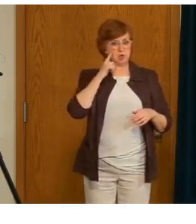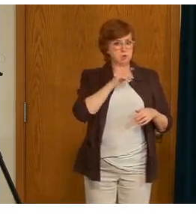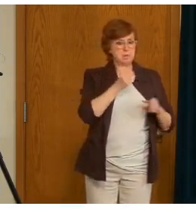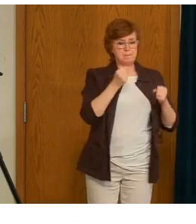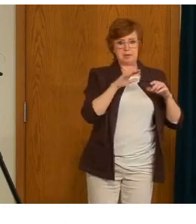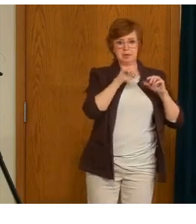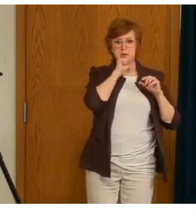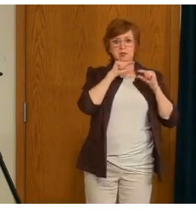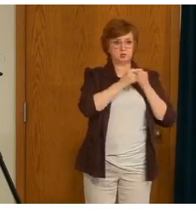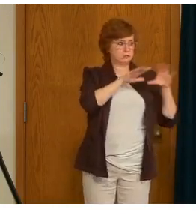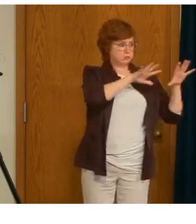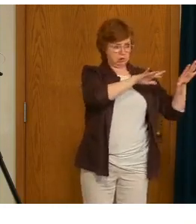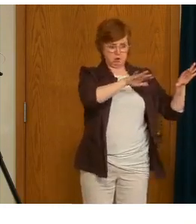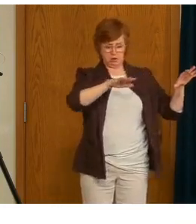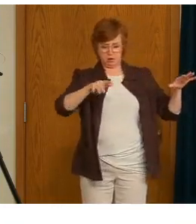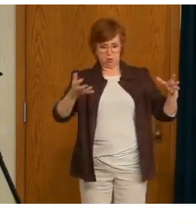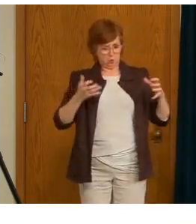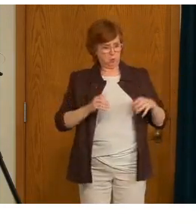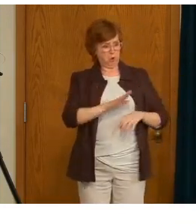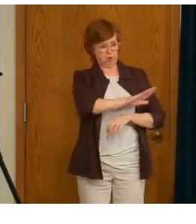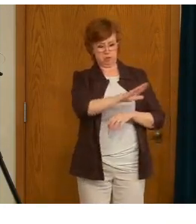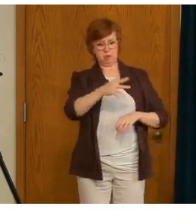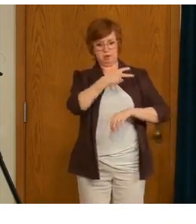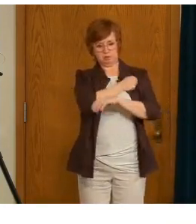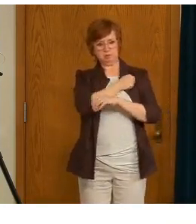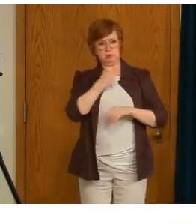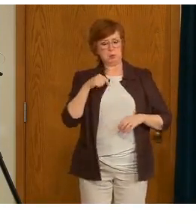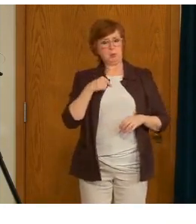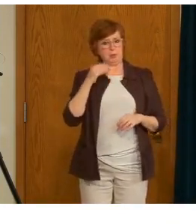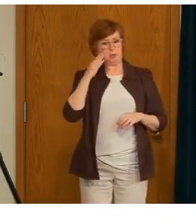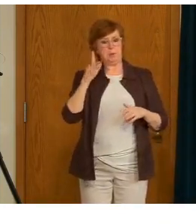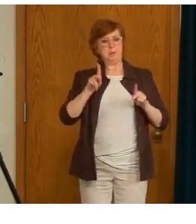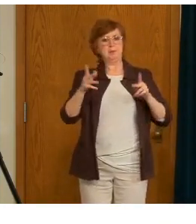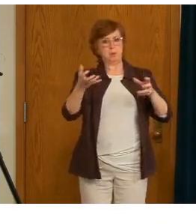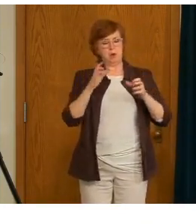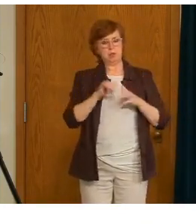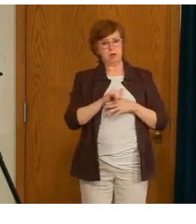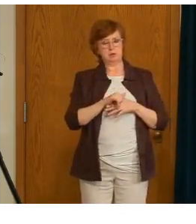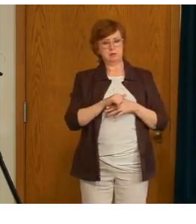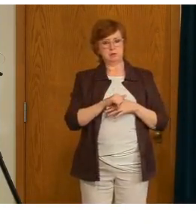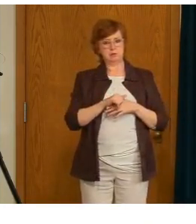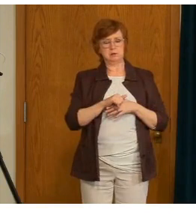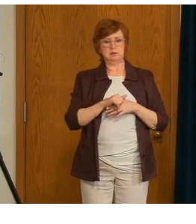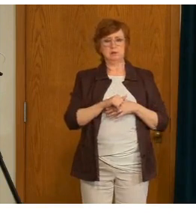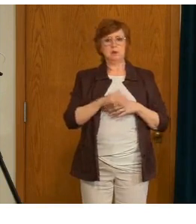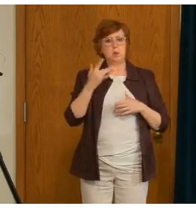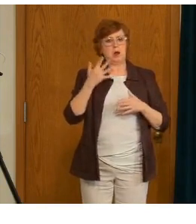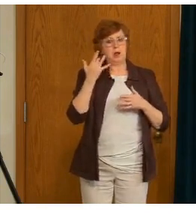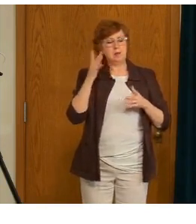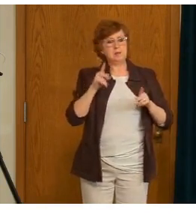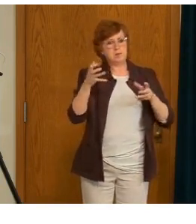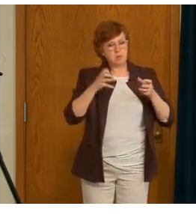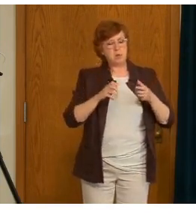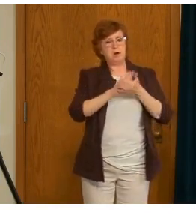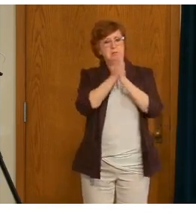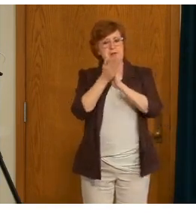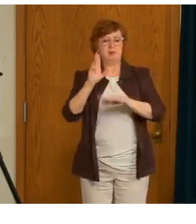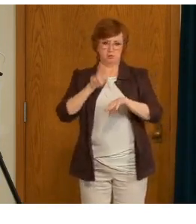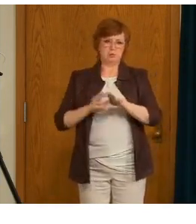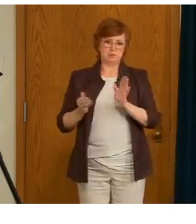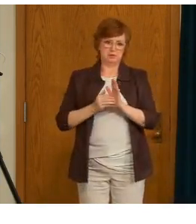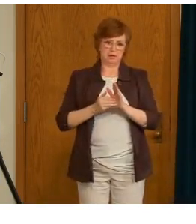it promises all of us a return to normal. And if all of us get vaccinated, the quicker we get vaccinated as